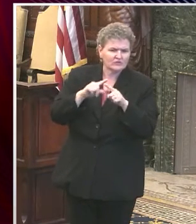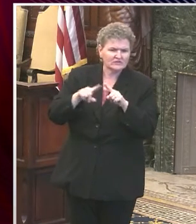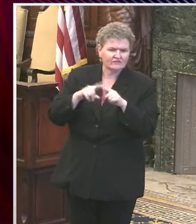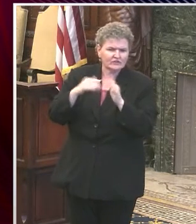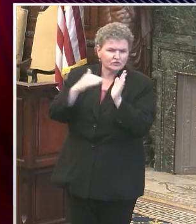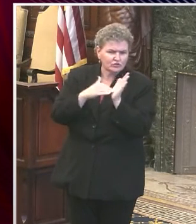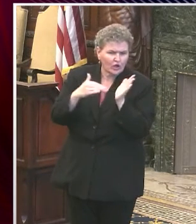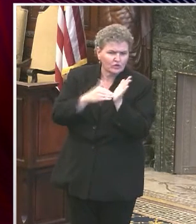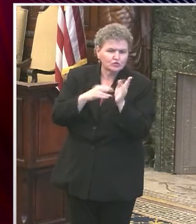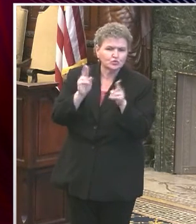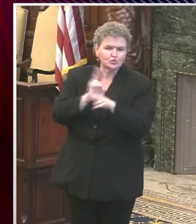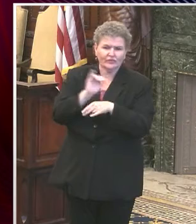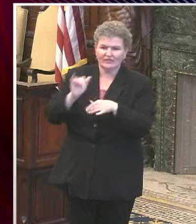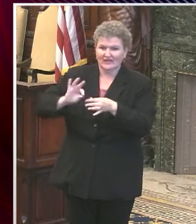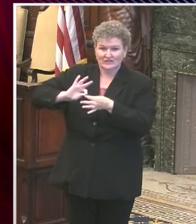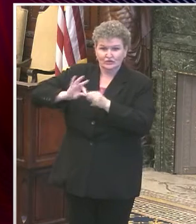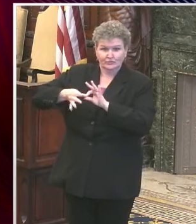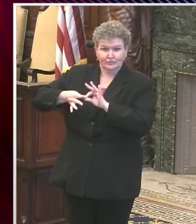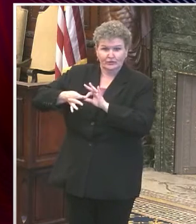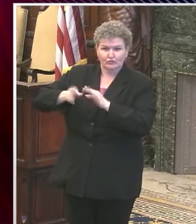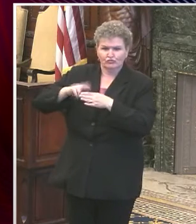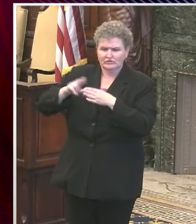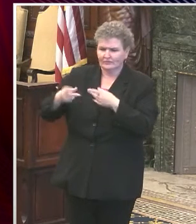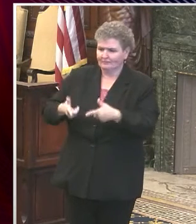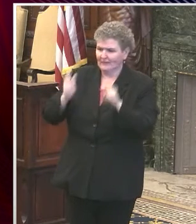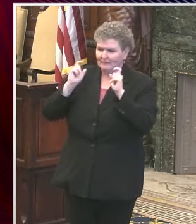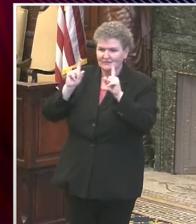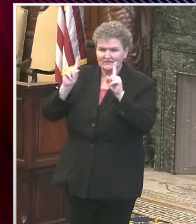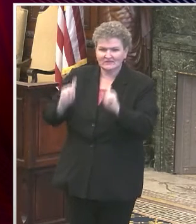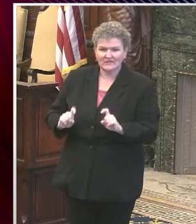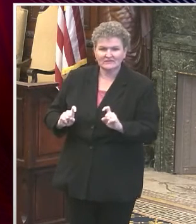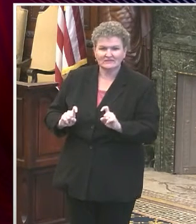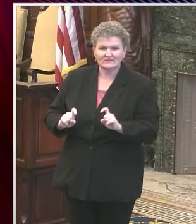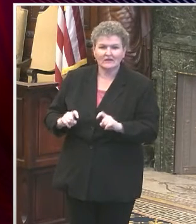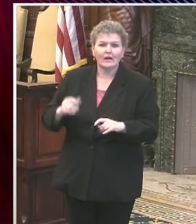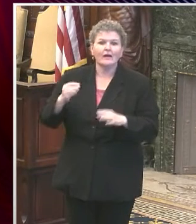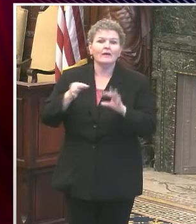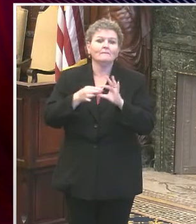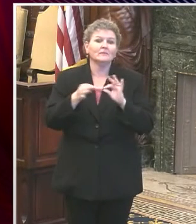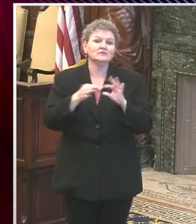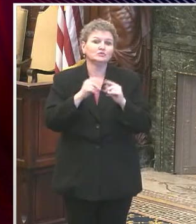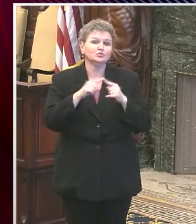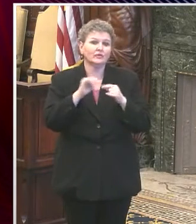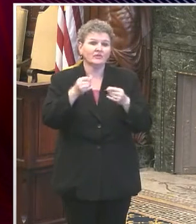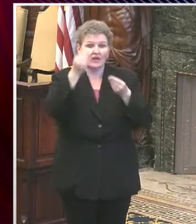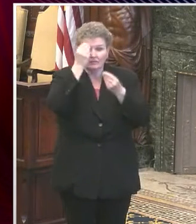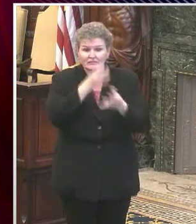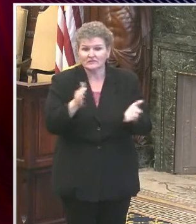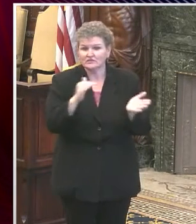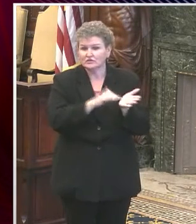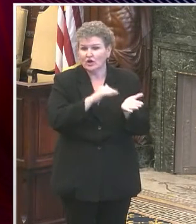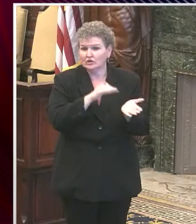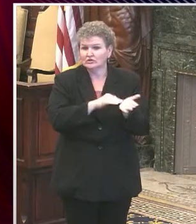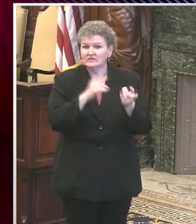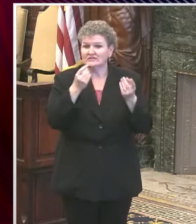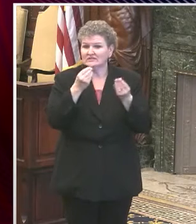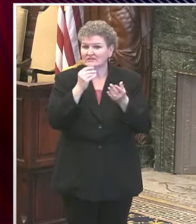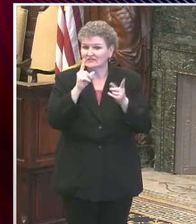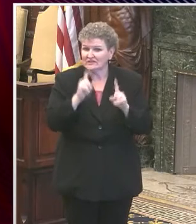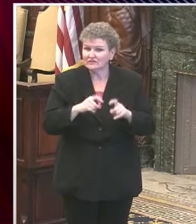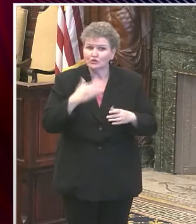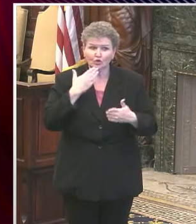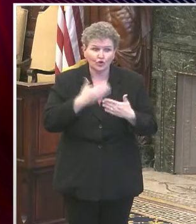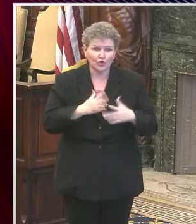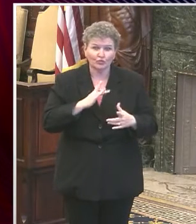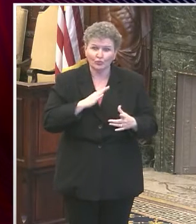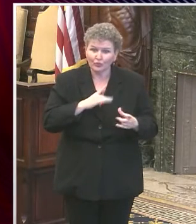how to interpret the results of these rapid tests. The main messages to doctors are this, that these tests are good that they're rapid, but they can have